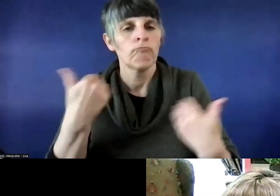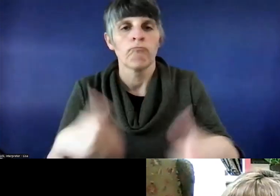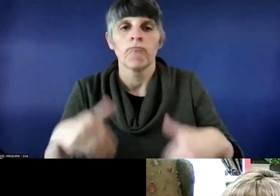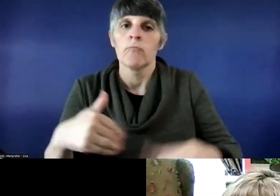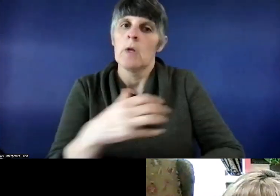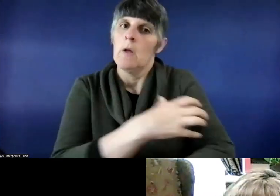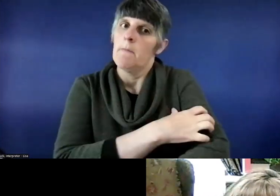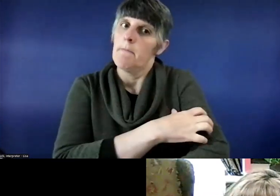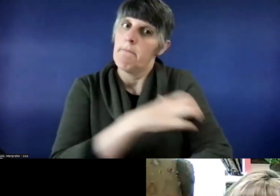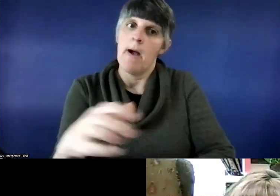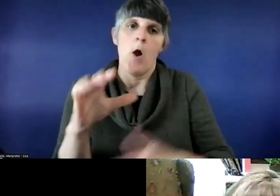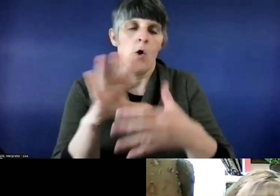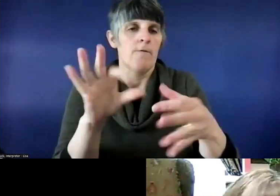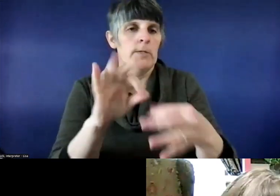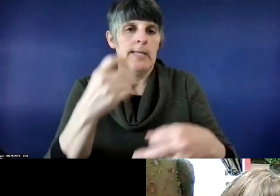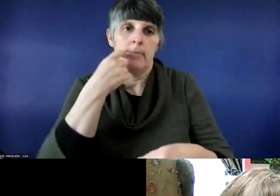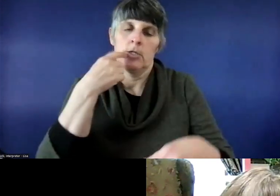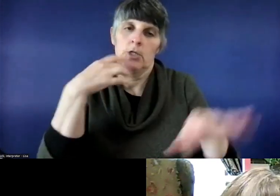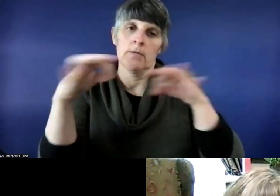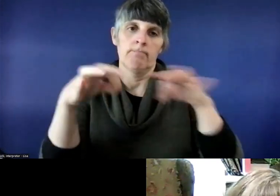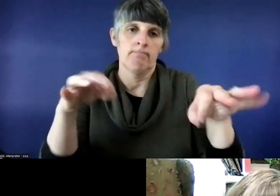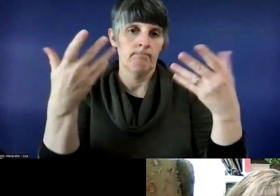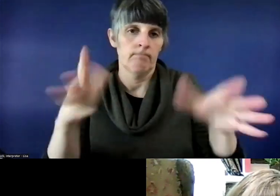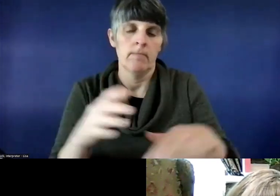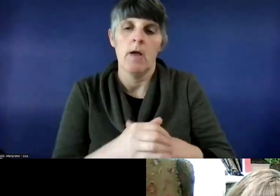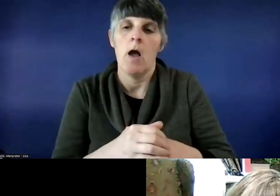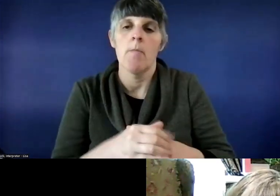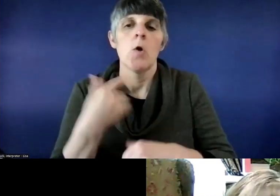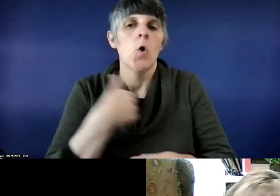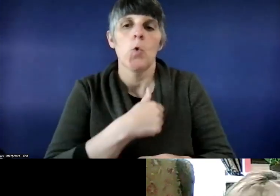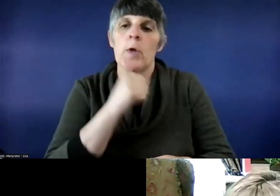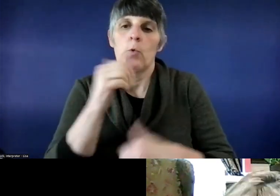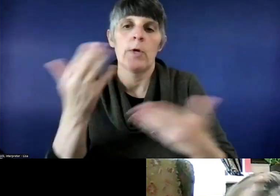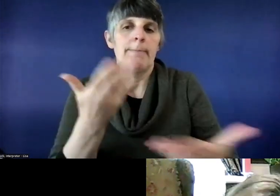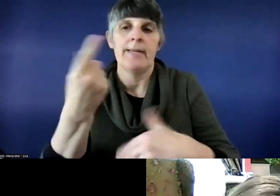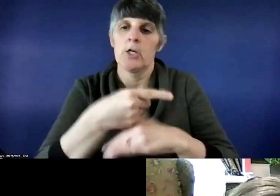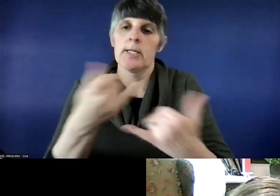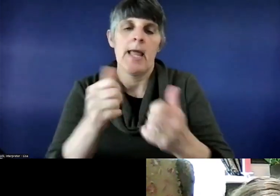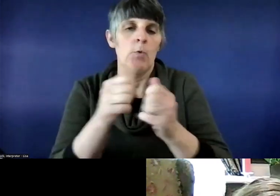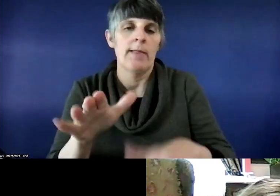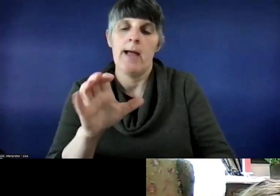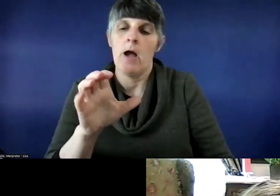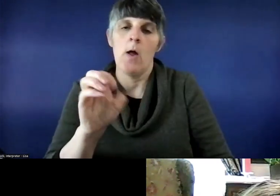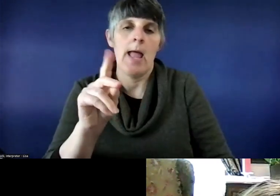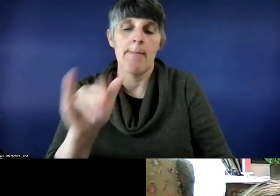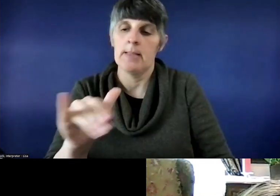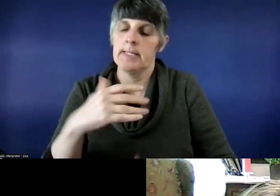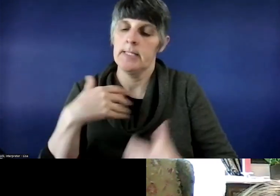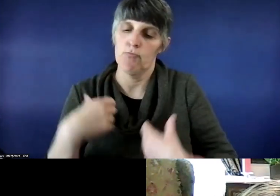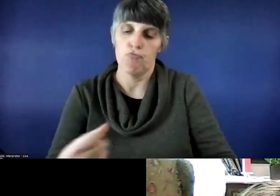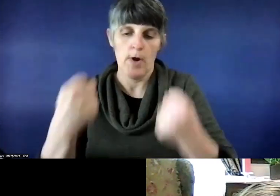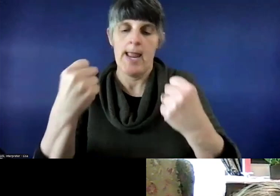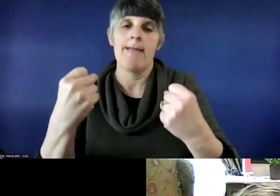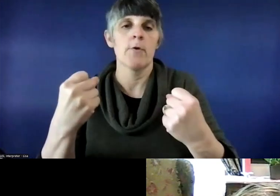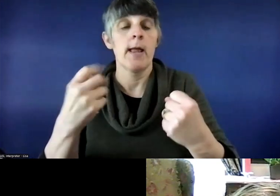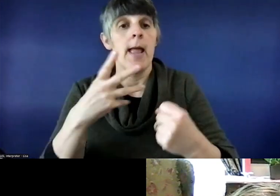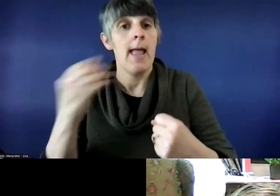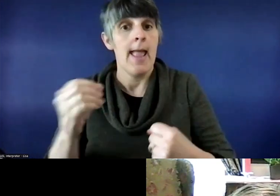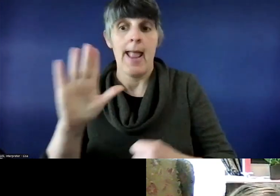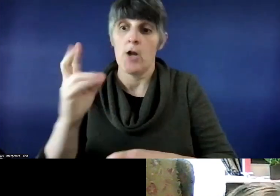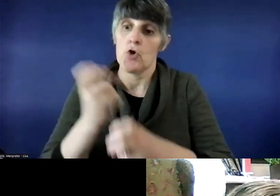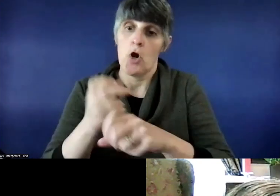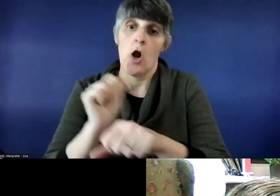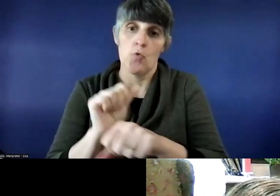powerful statement that she's just made. We wouldn't be here today without Emily's bravery and her hard